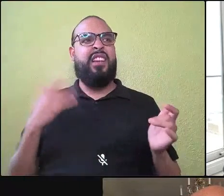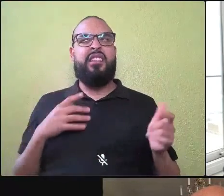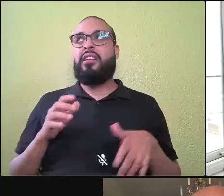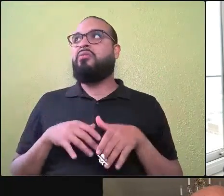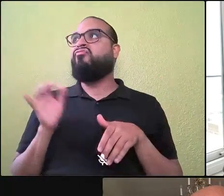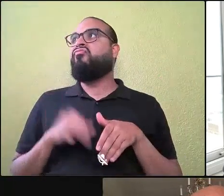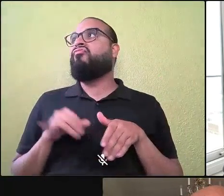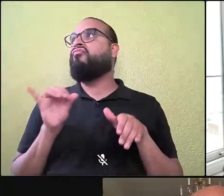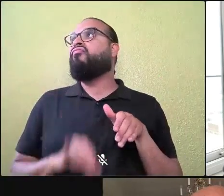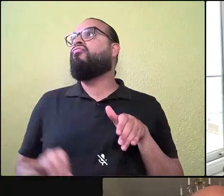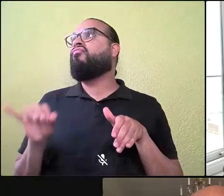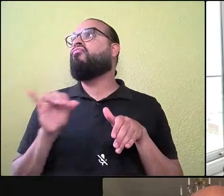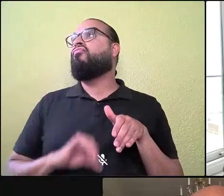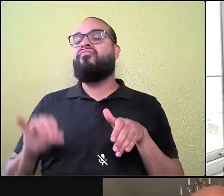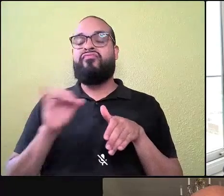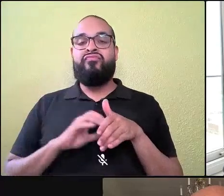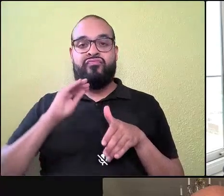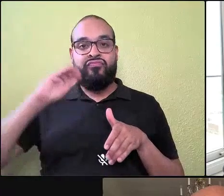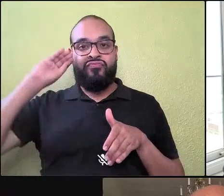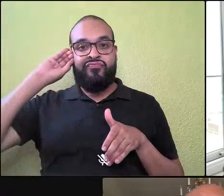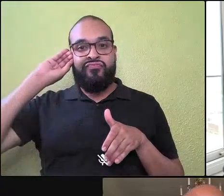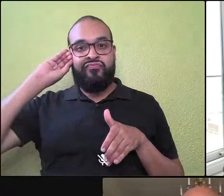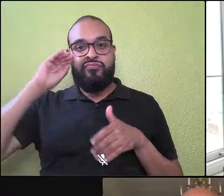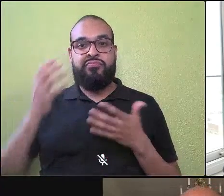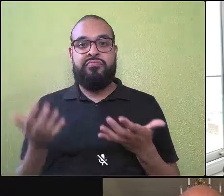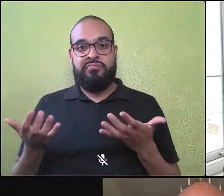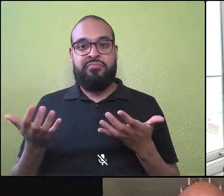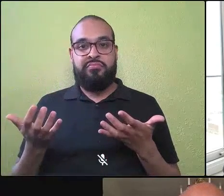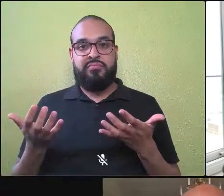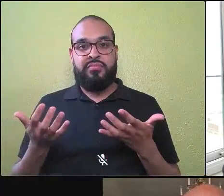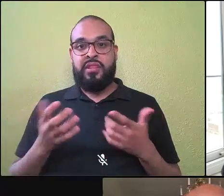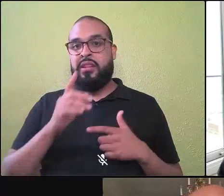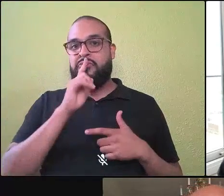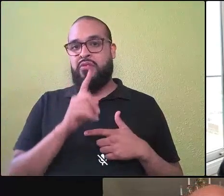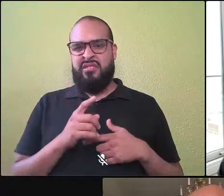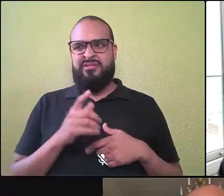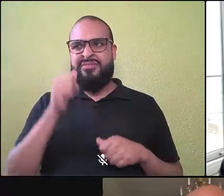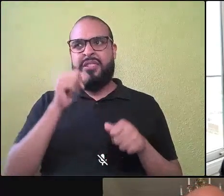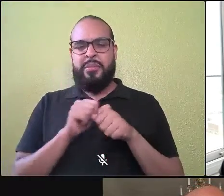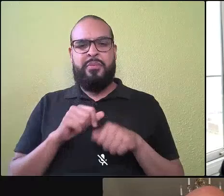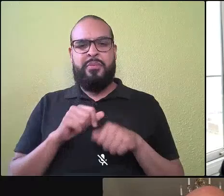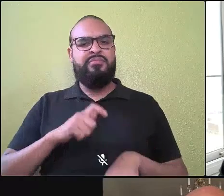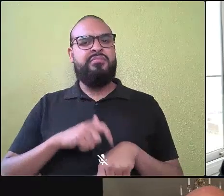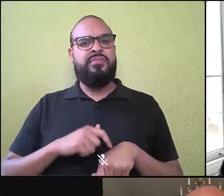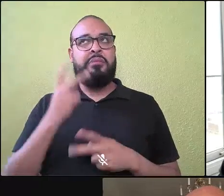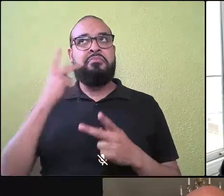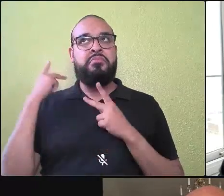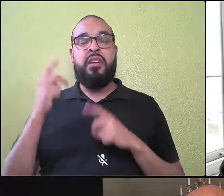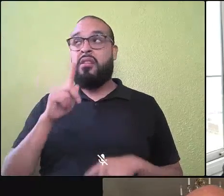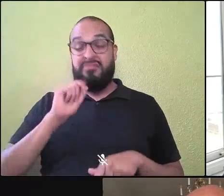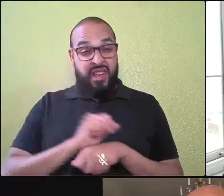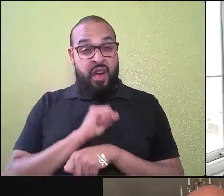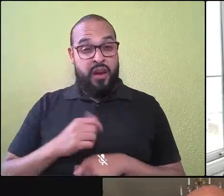one of the only moments where I felt truly depressed was when I was living in Redwood City. So it was out of necessity and out of like sort of thinking about the